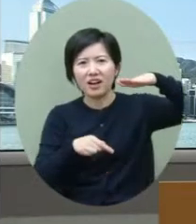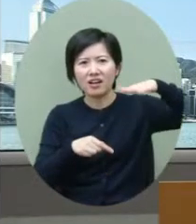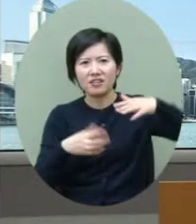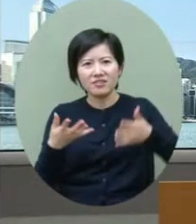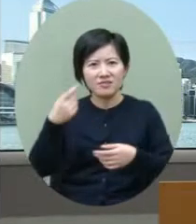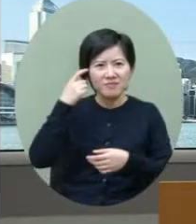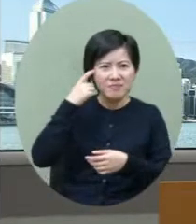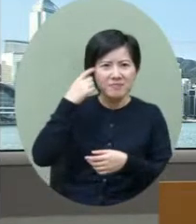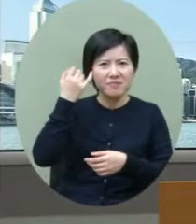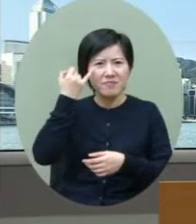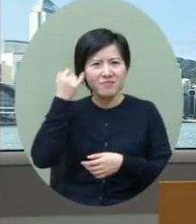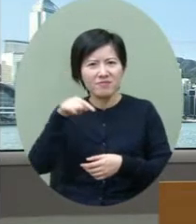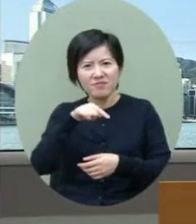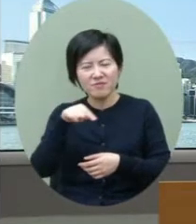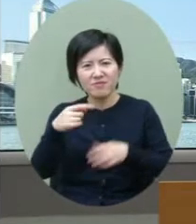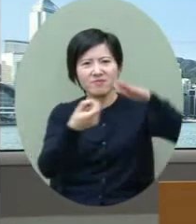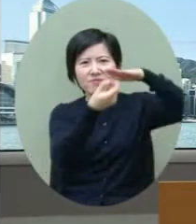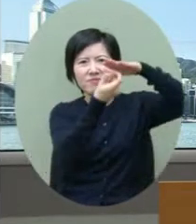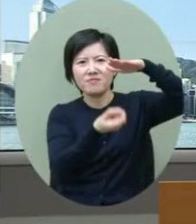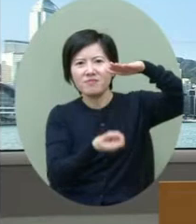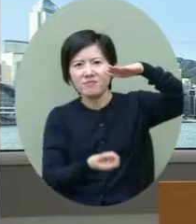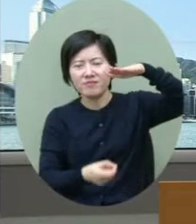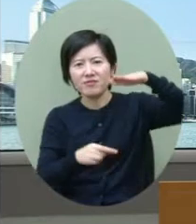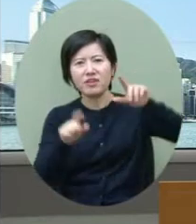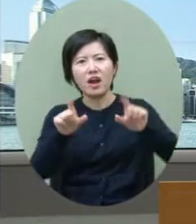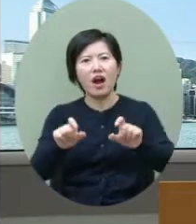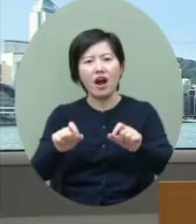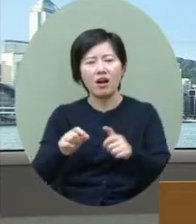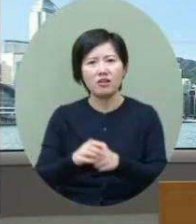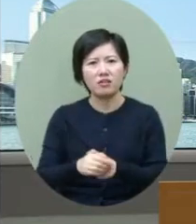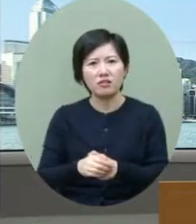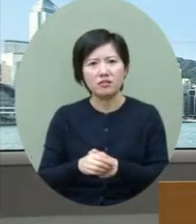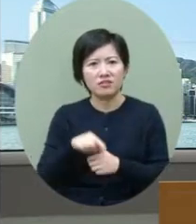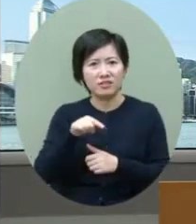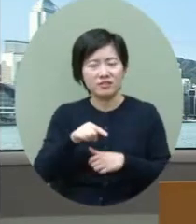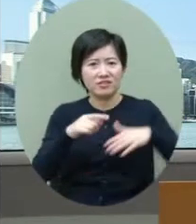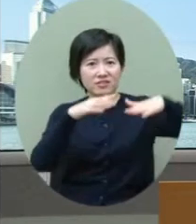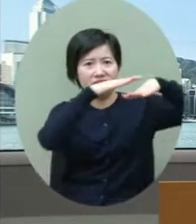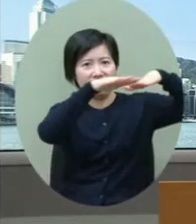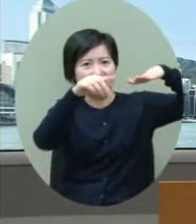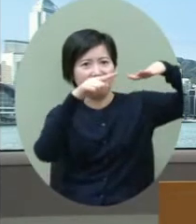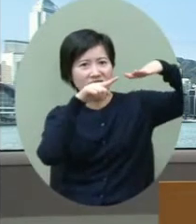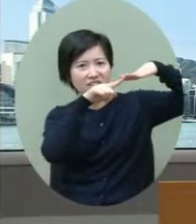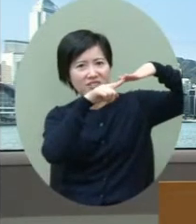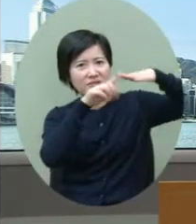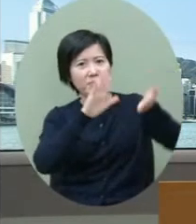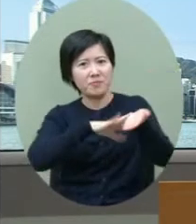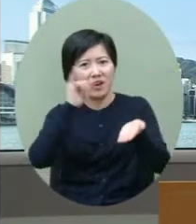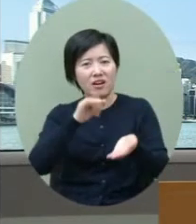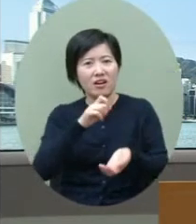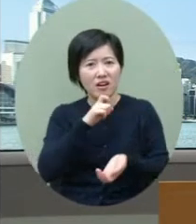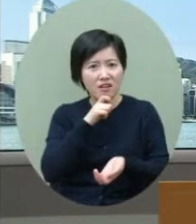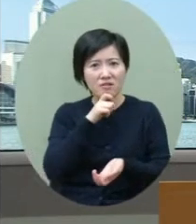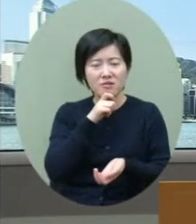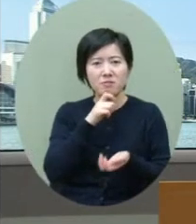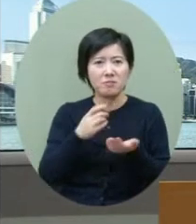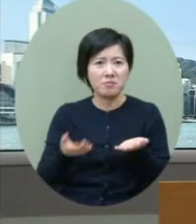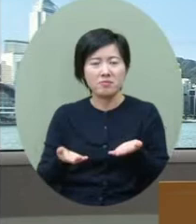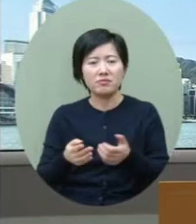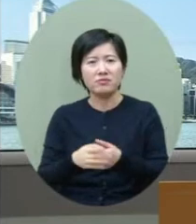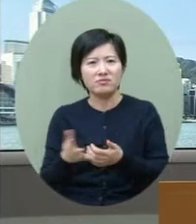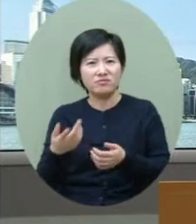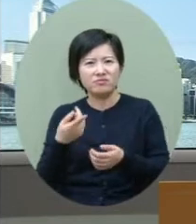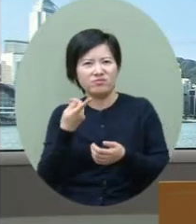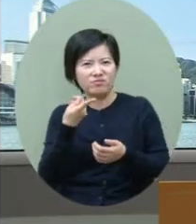Queen Mary Hospital. Well, this is the second time there is such a ceiling